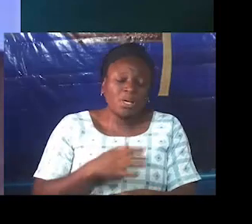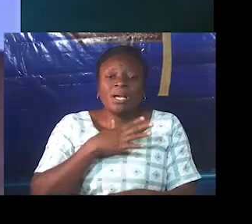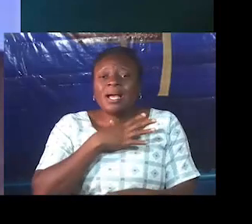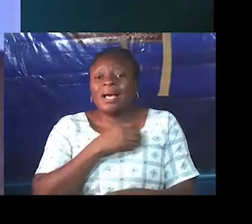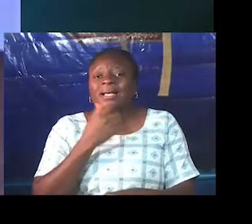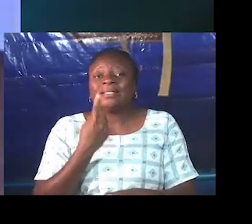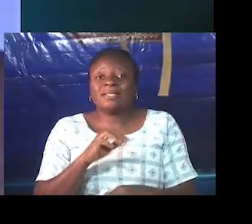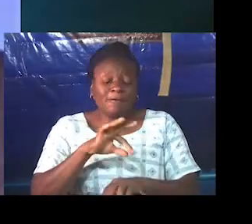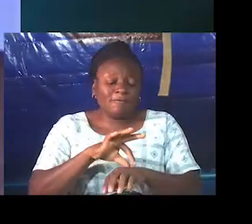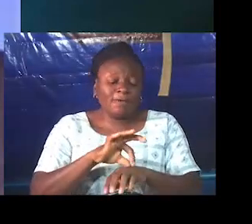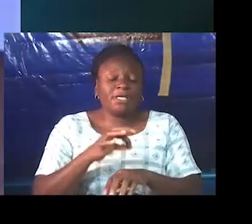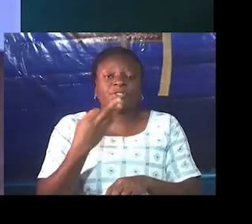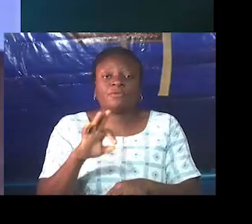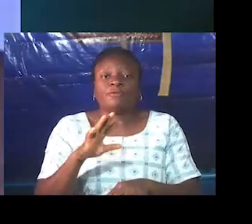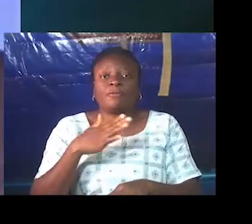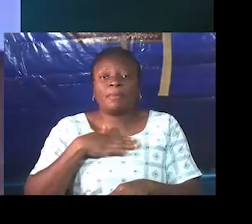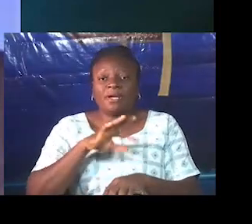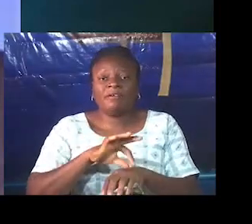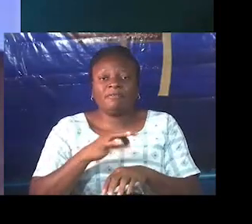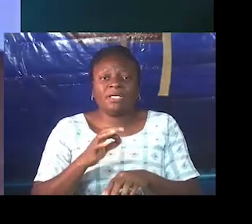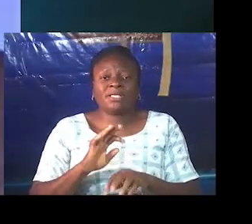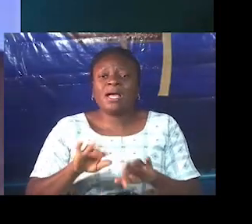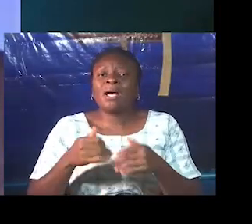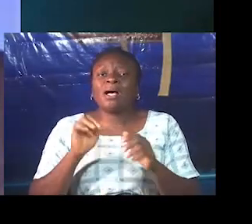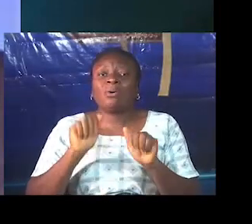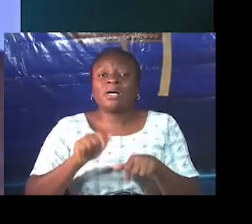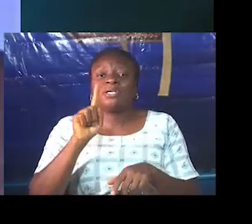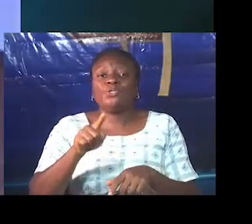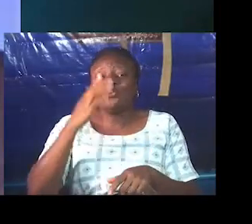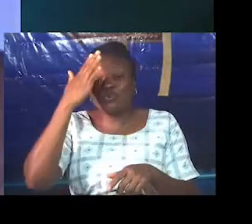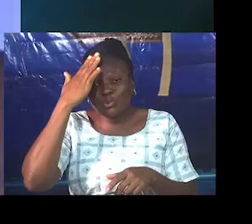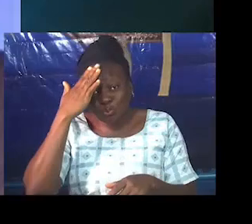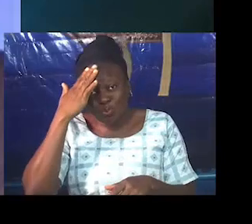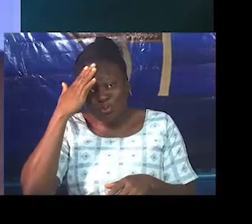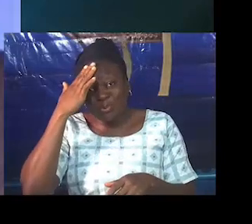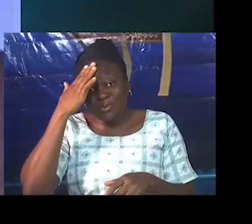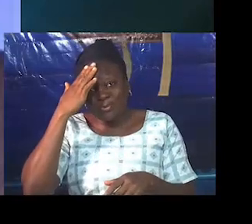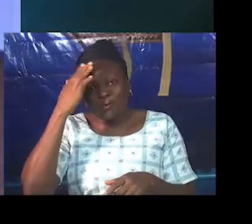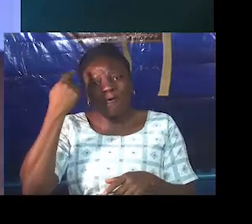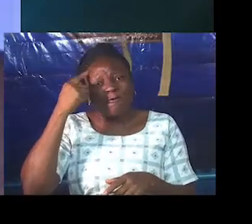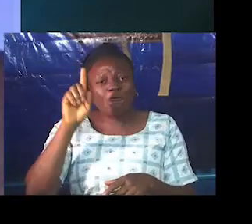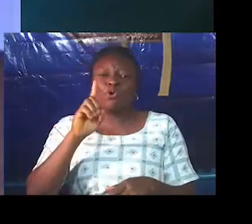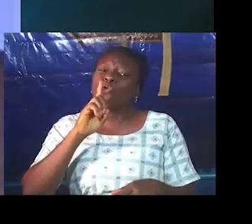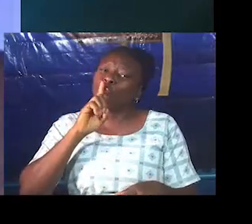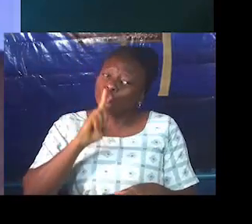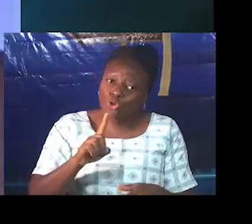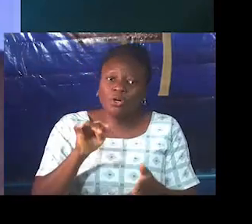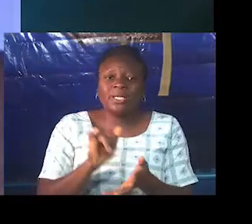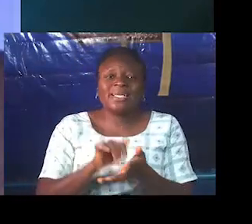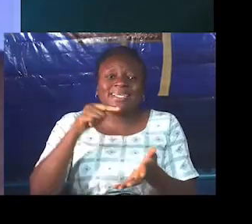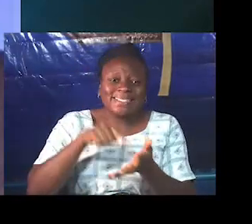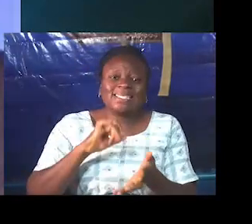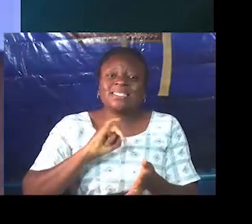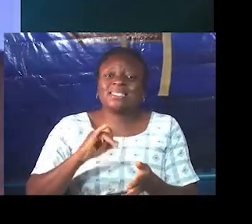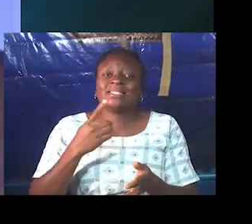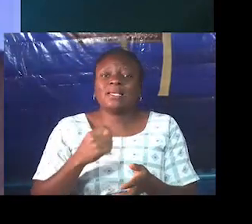as regards the person that God is bringing to your life? Now, in other words, how can we